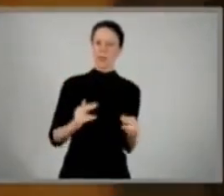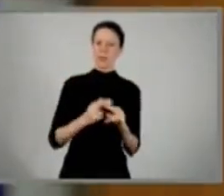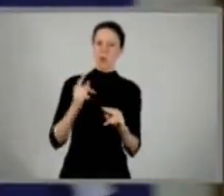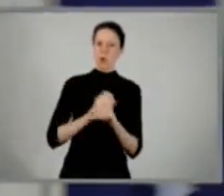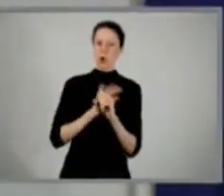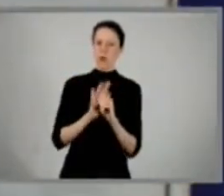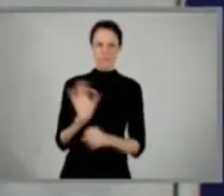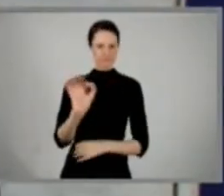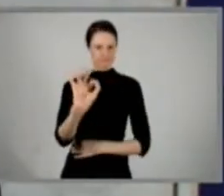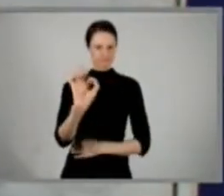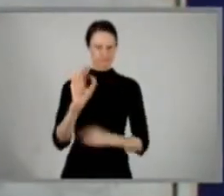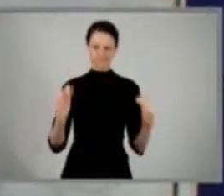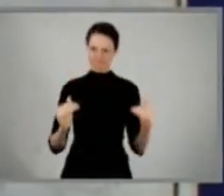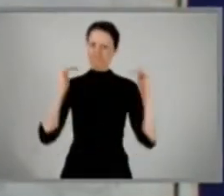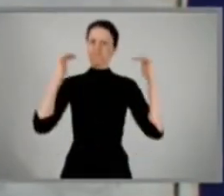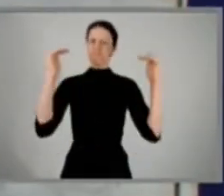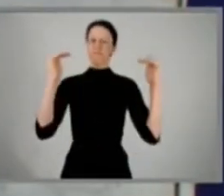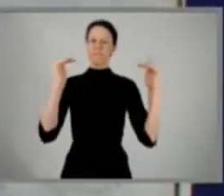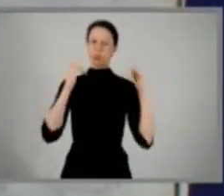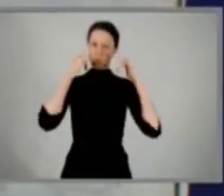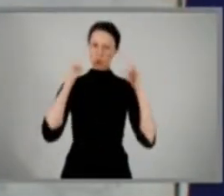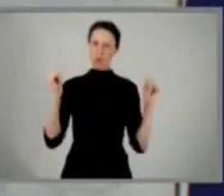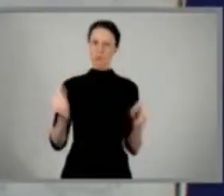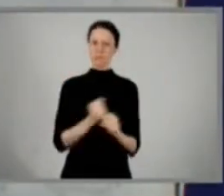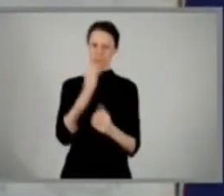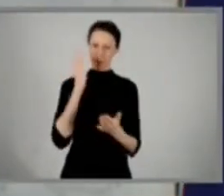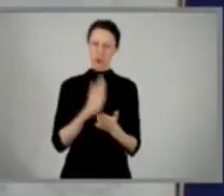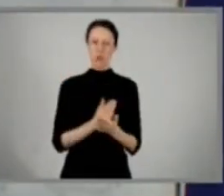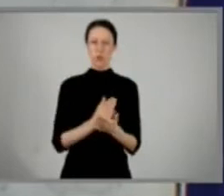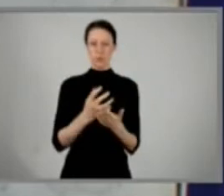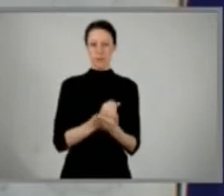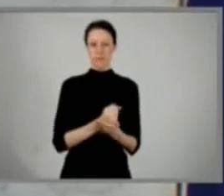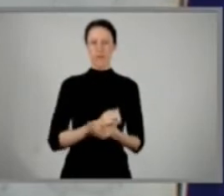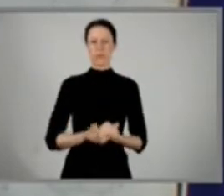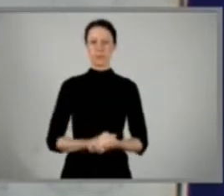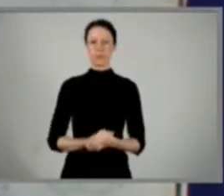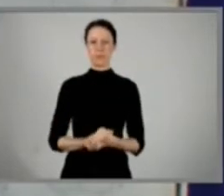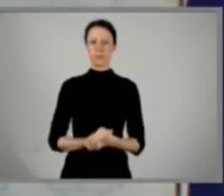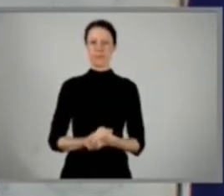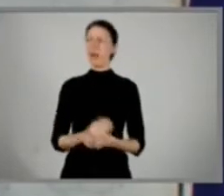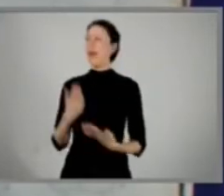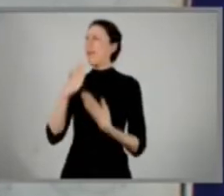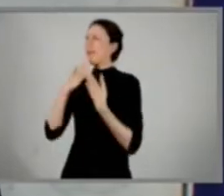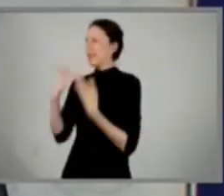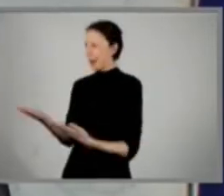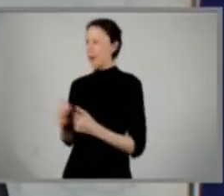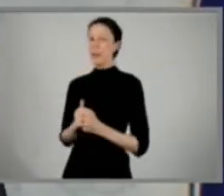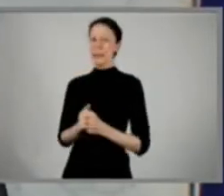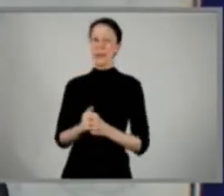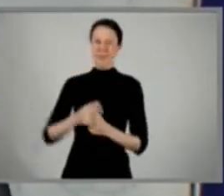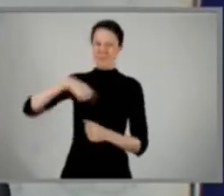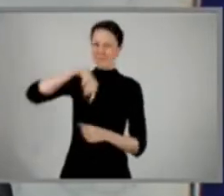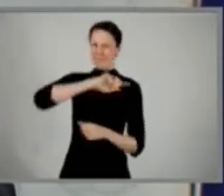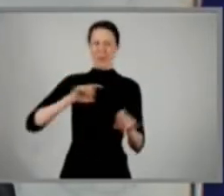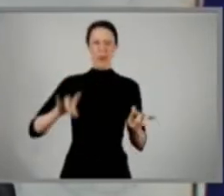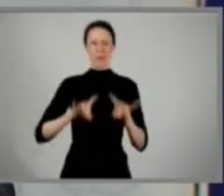So, firstly, we are an excellent immunisation nation. Most people agree with immunisation being an